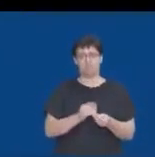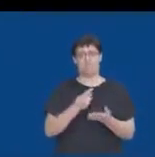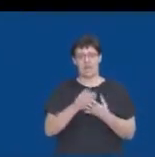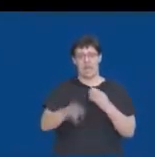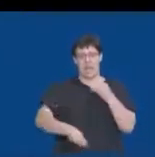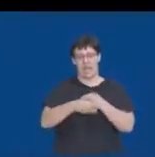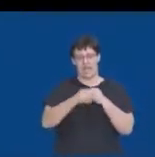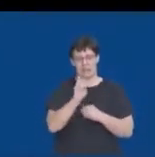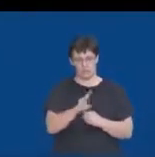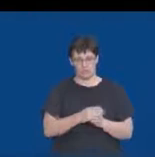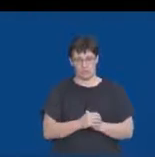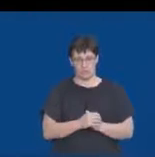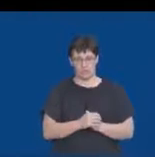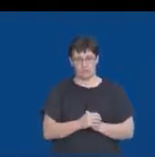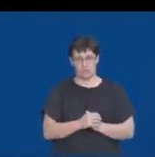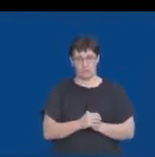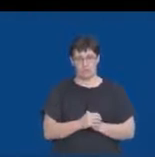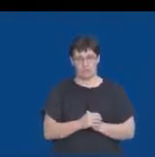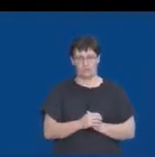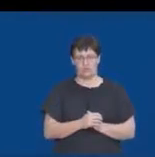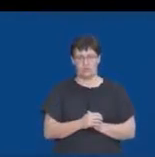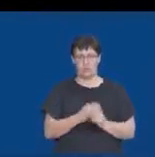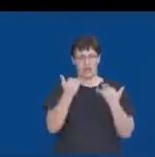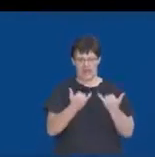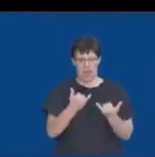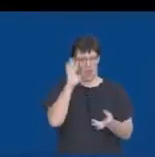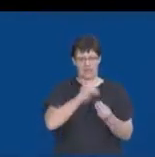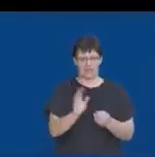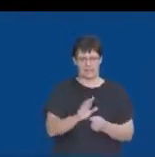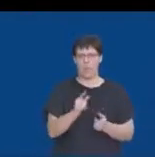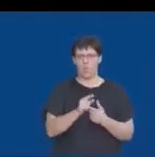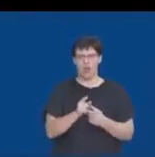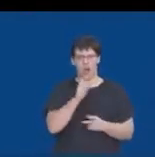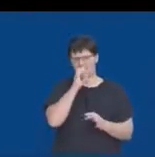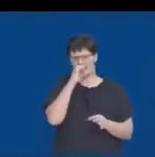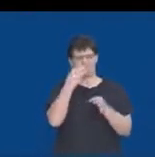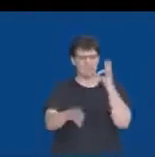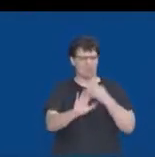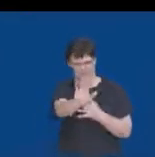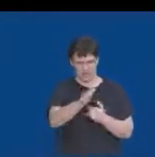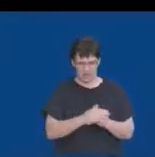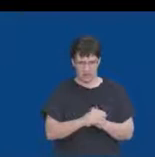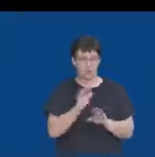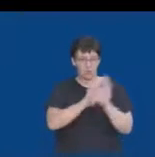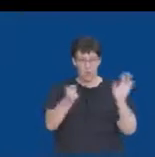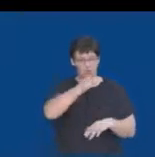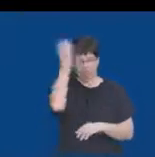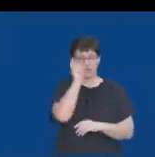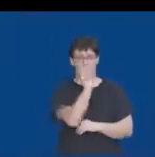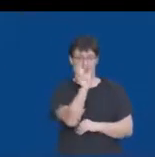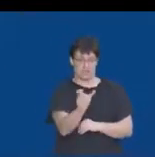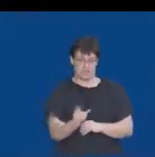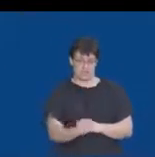and add the 2. I don't think I'm going to do the calculations right now, because that's fairly simple calculation, but don't forget your